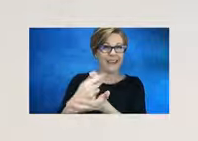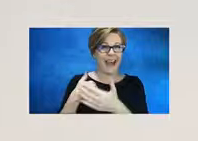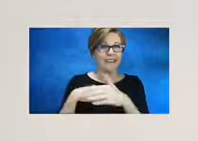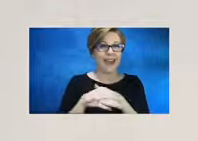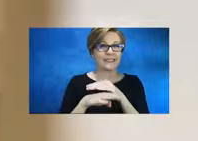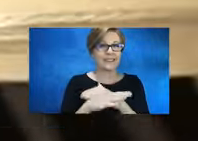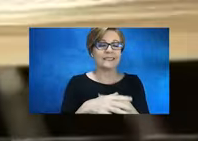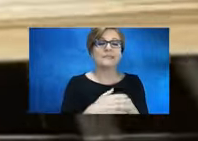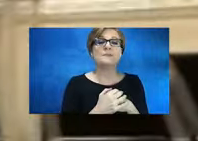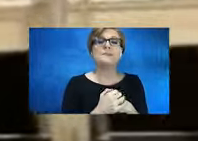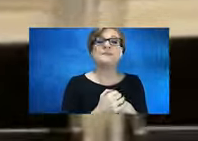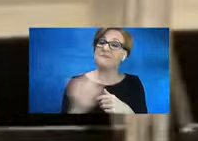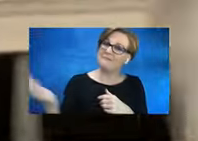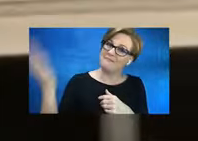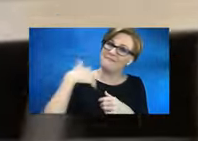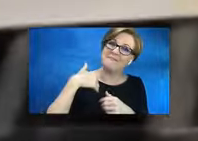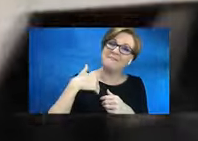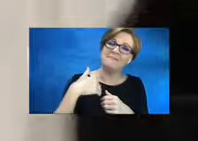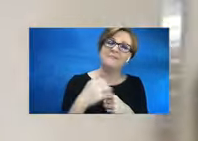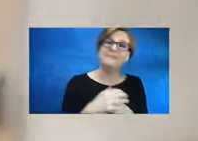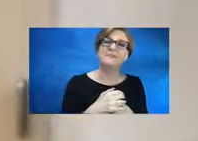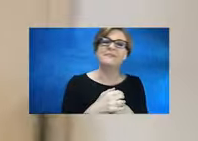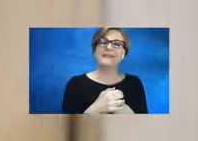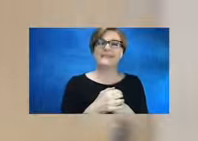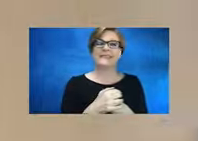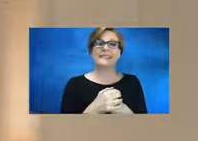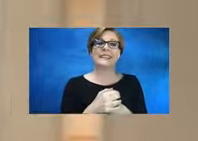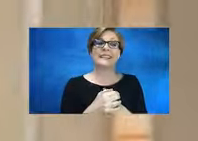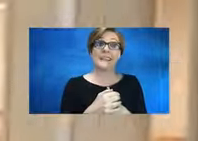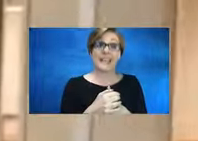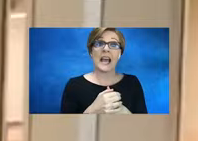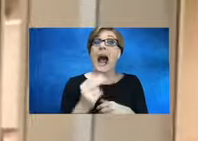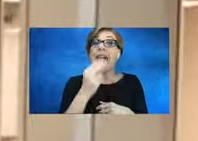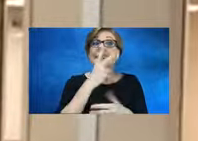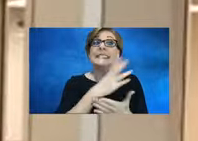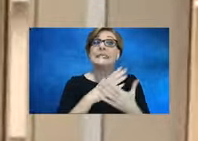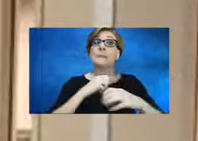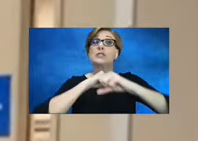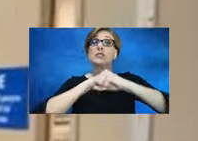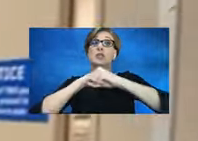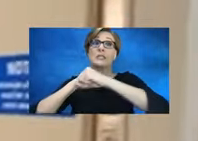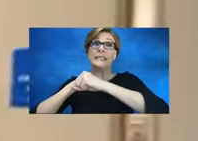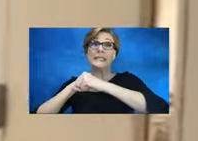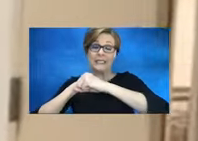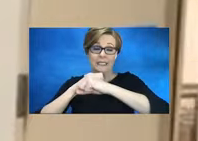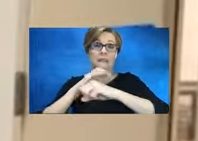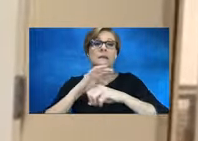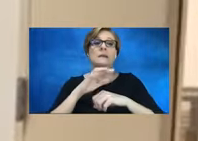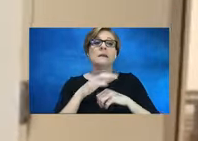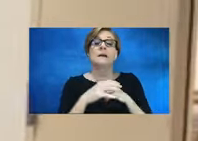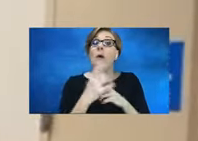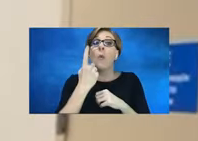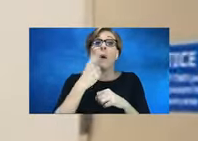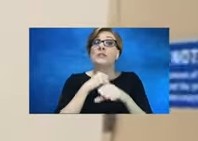So, and if you can follow me in, I'm already starting to see some of the security features that we wanted to highlight. One of the first